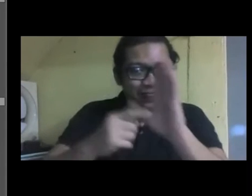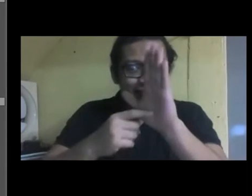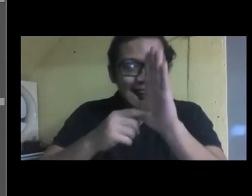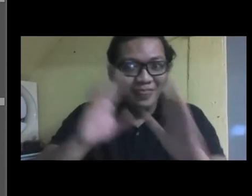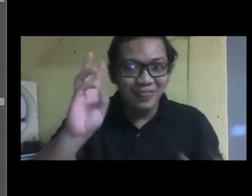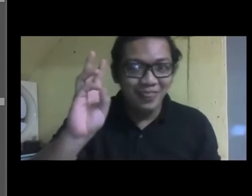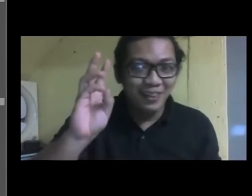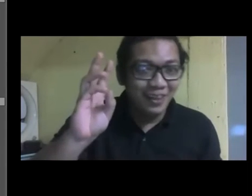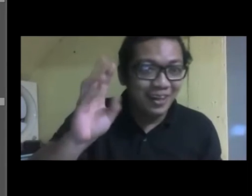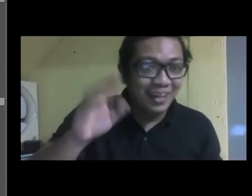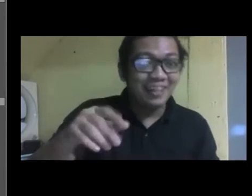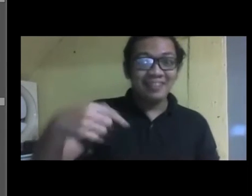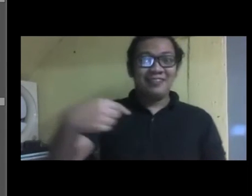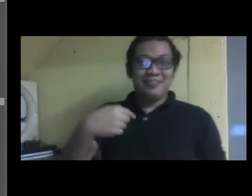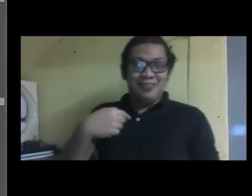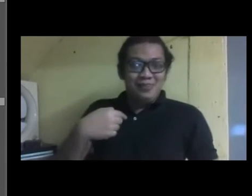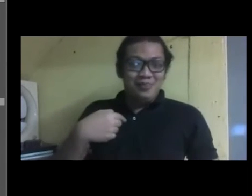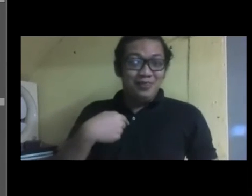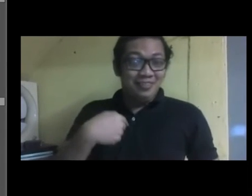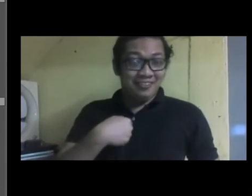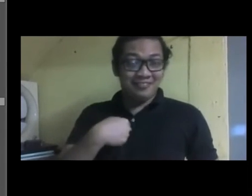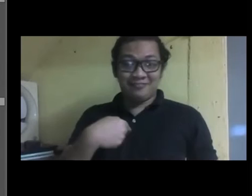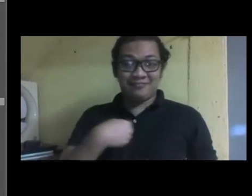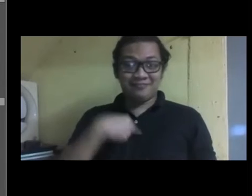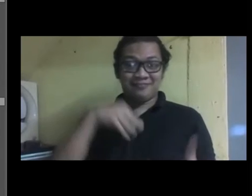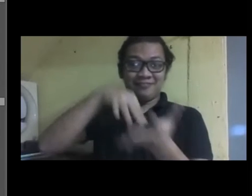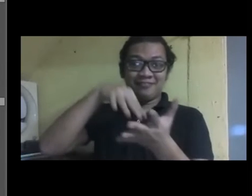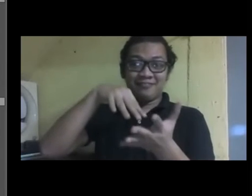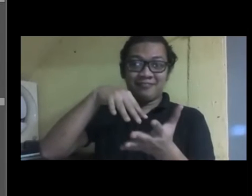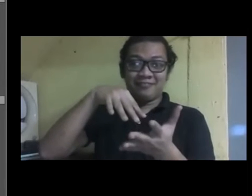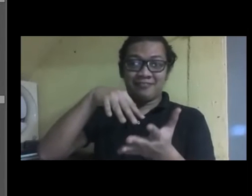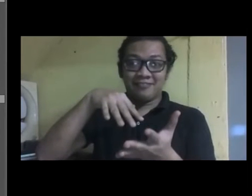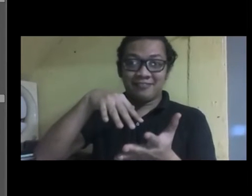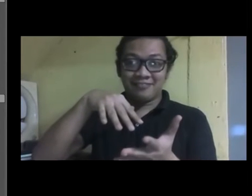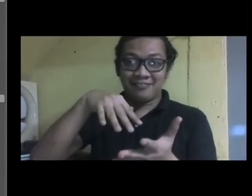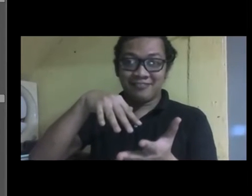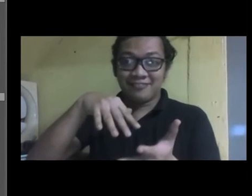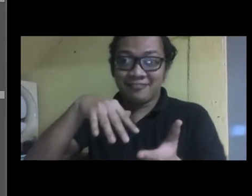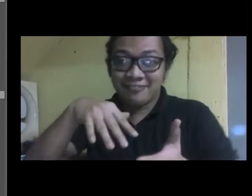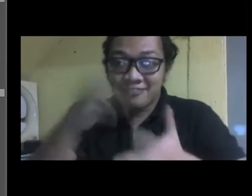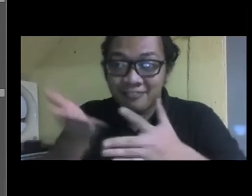Sorry, could I go back to example 5, the end of that?